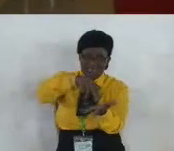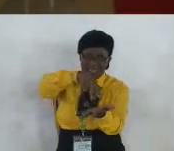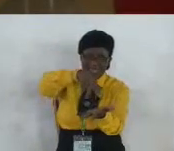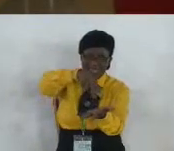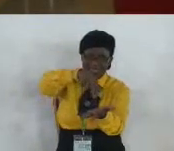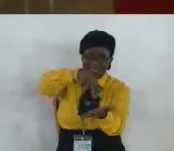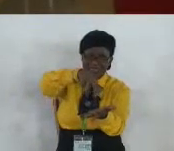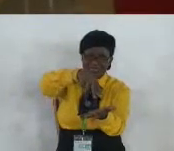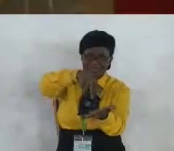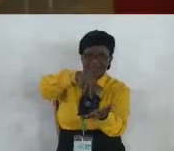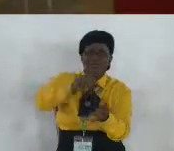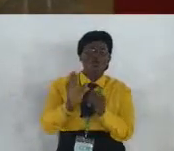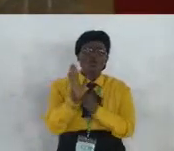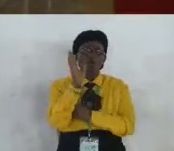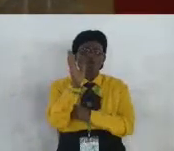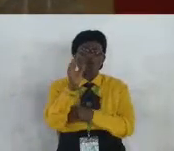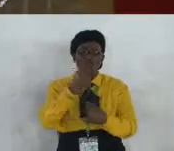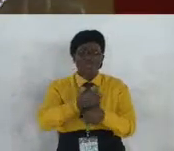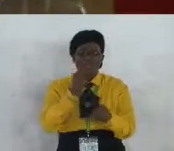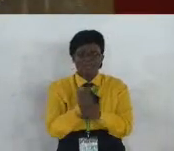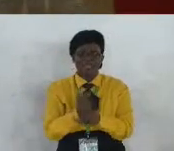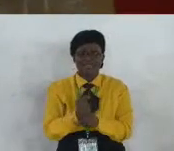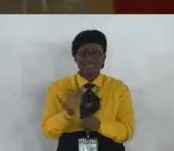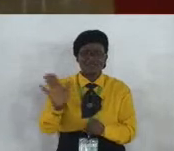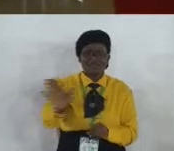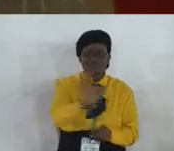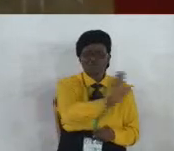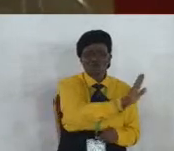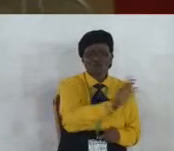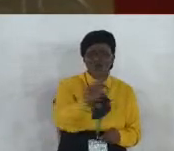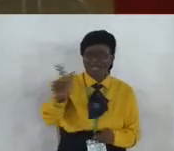God made your legs to dance.